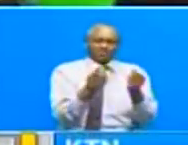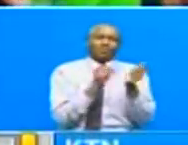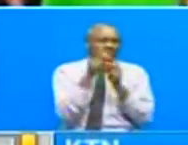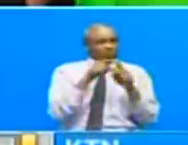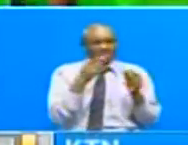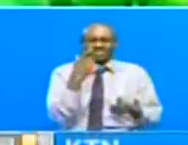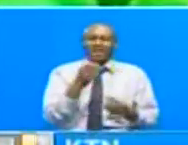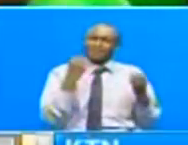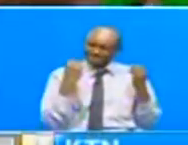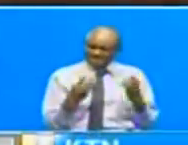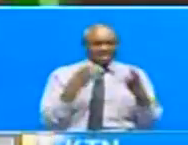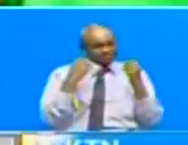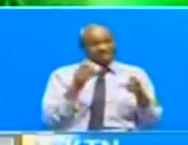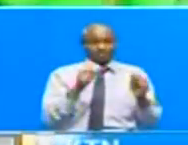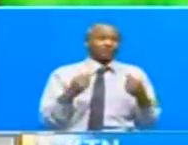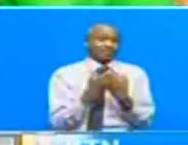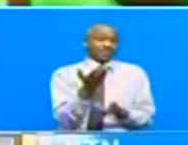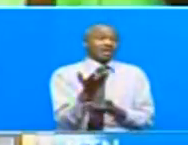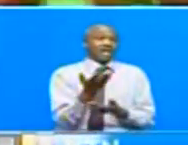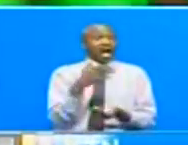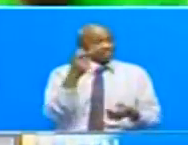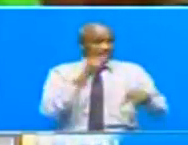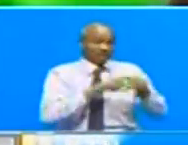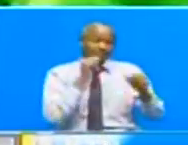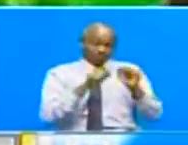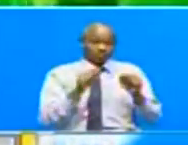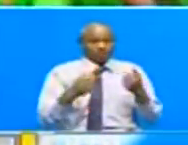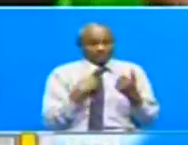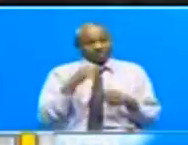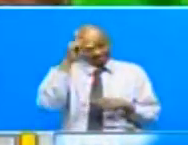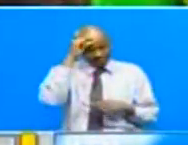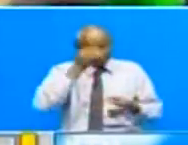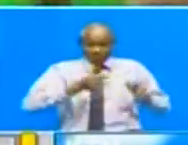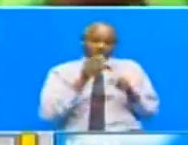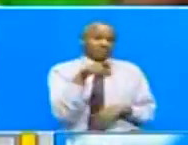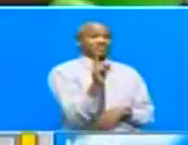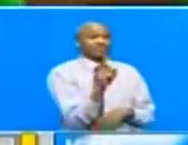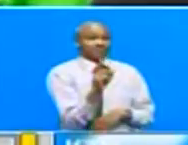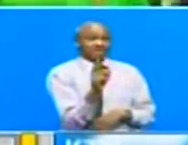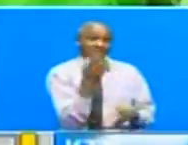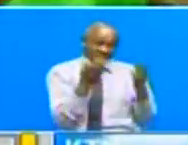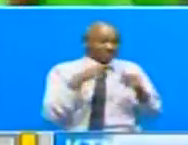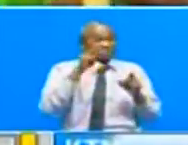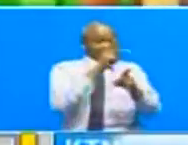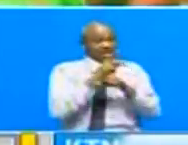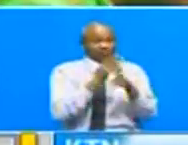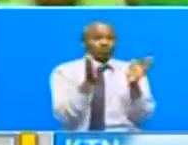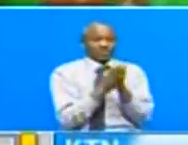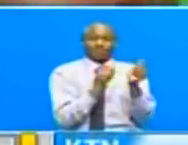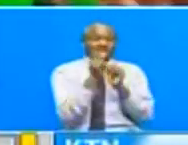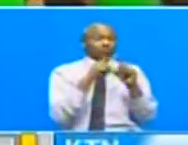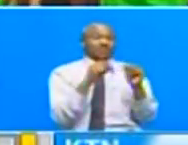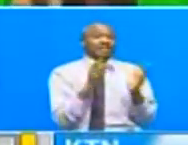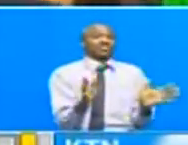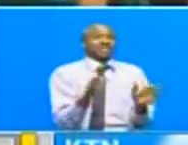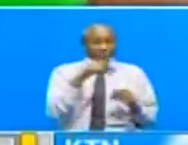so many factors which can come to play, because sometimes also you can find the government official who probably is not careful with password.